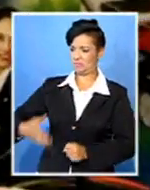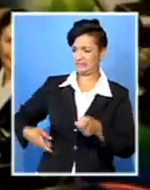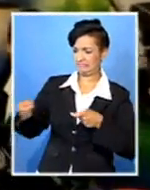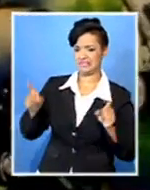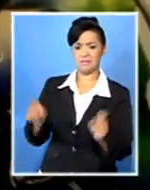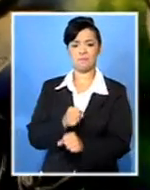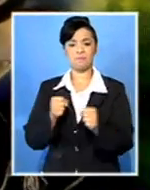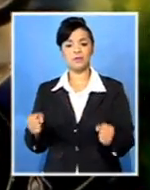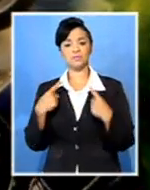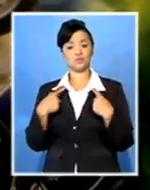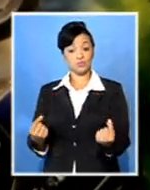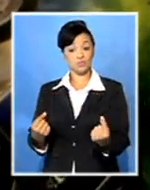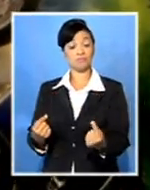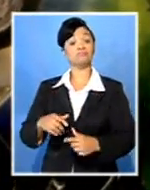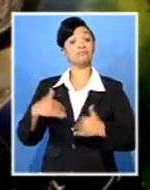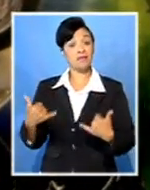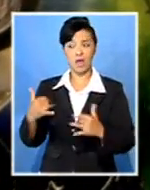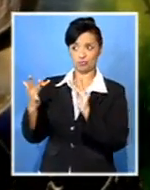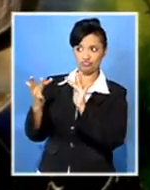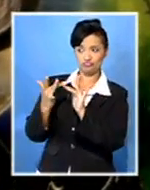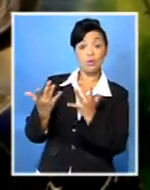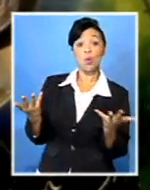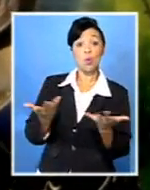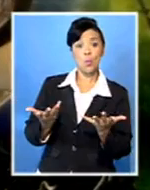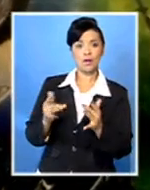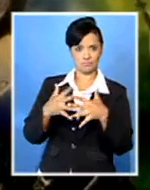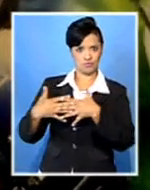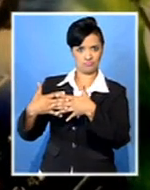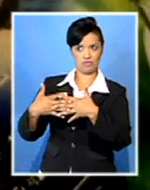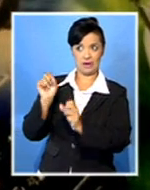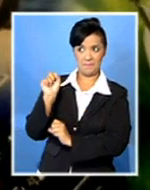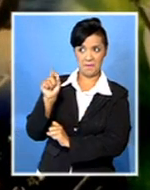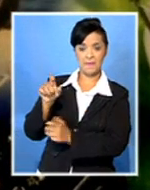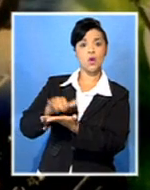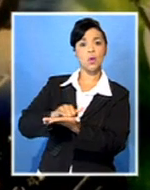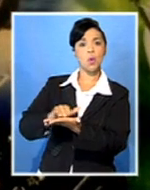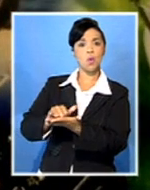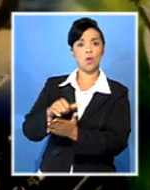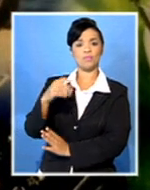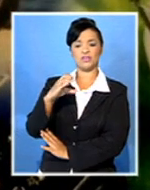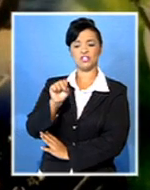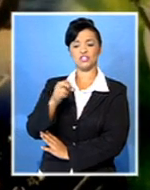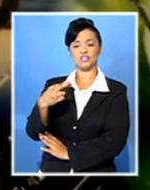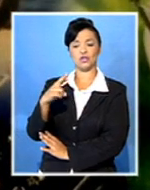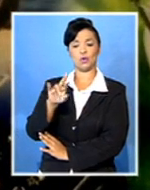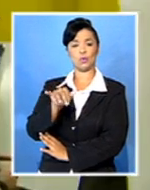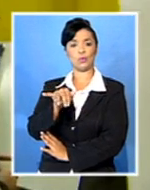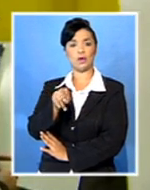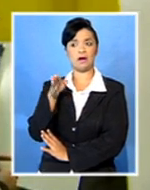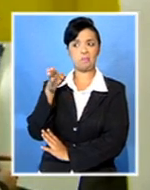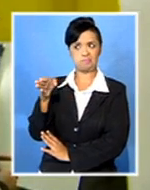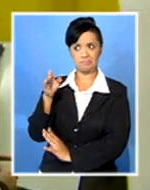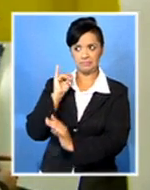judgment to be president. Well, we cross now live to U.S. correspondent Sherwin Bryce-Pease, who's in New York for the